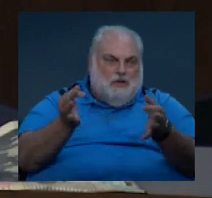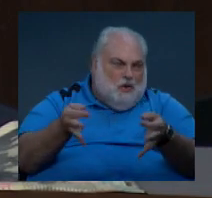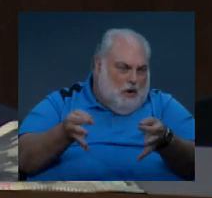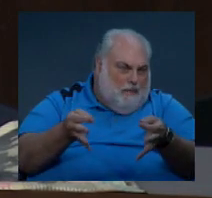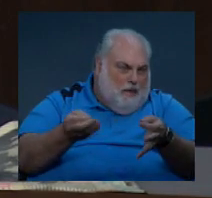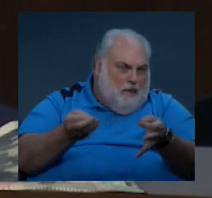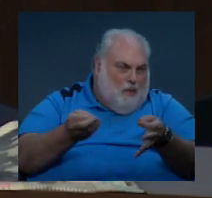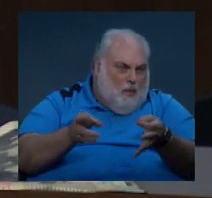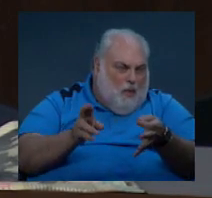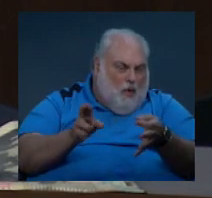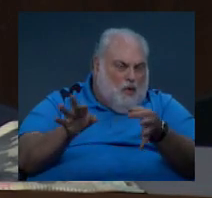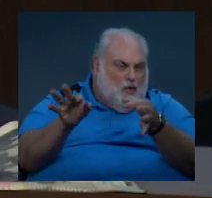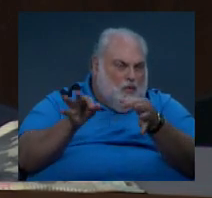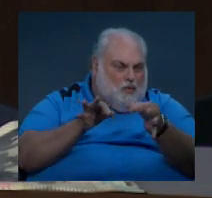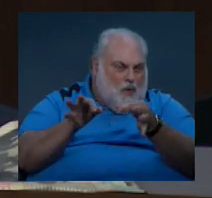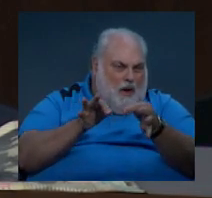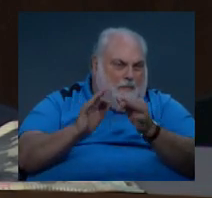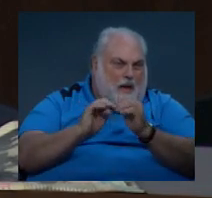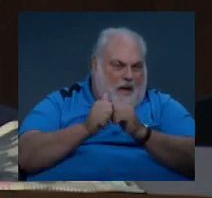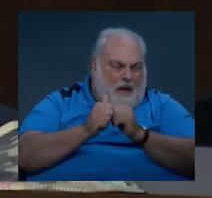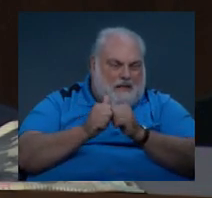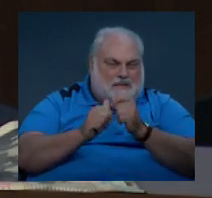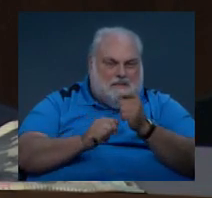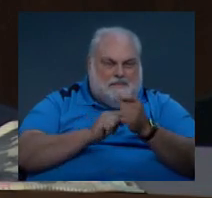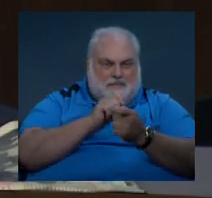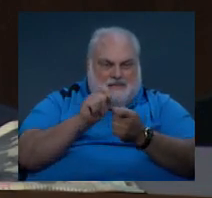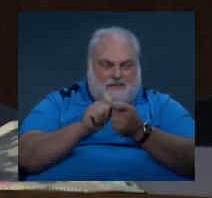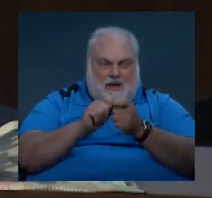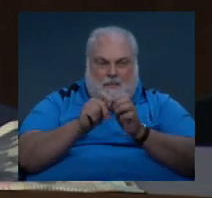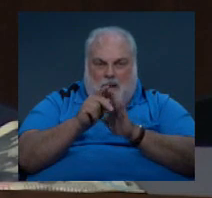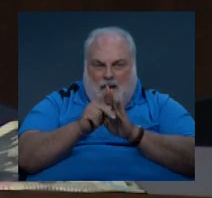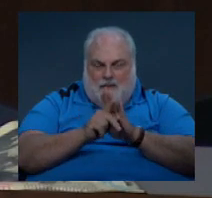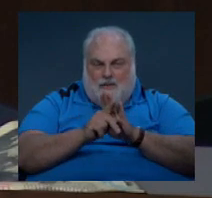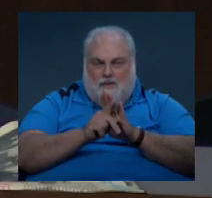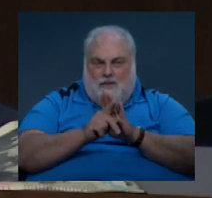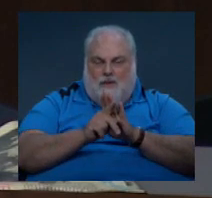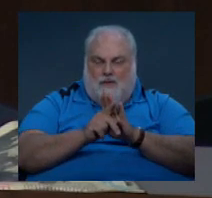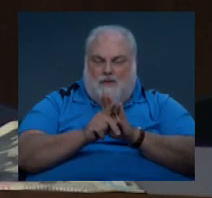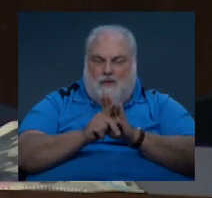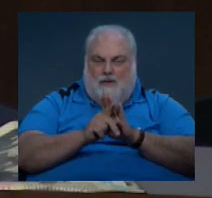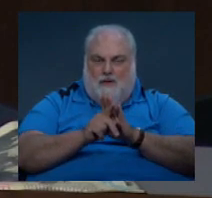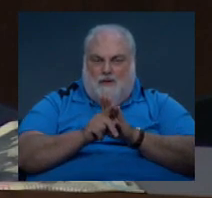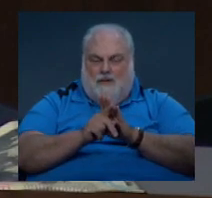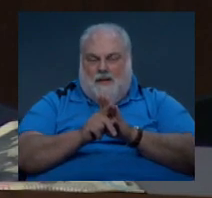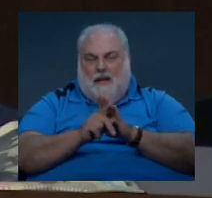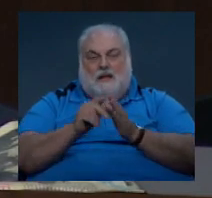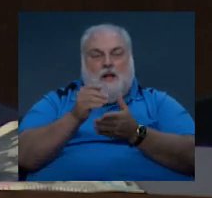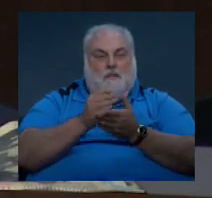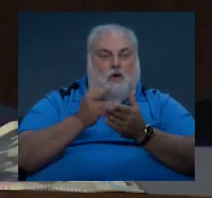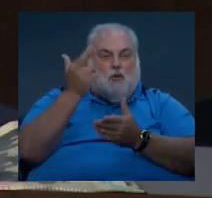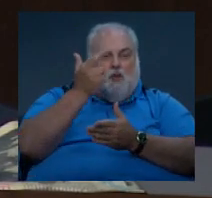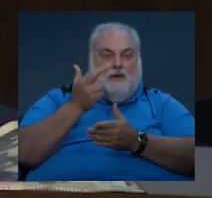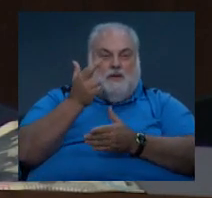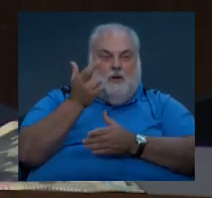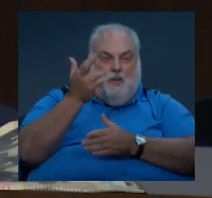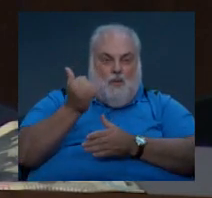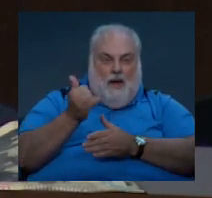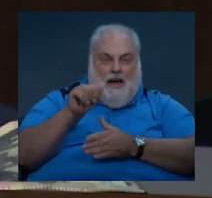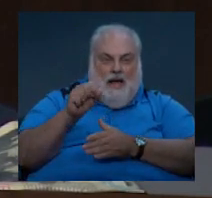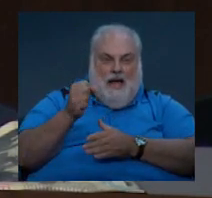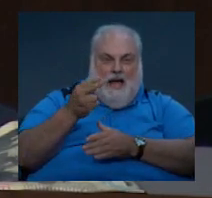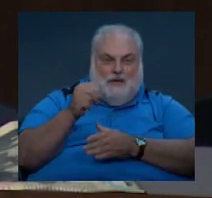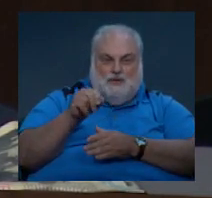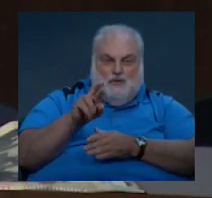or describe how certain parts of our community are identified. So that's part of the reason why Asher became